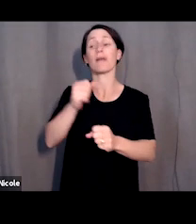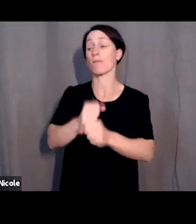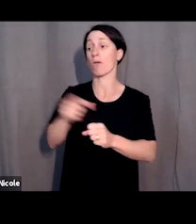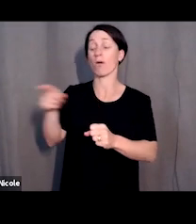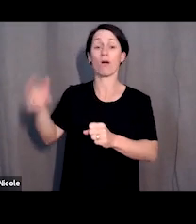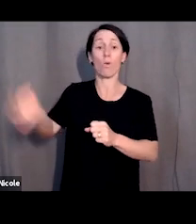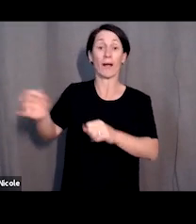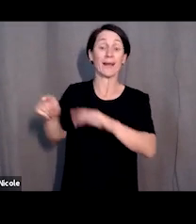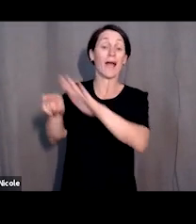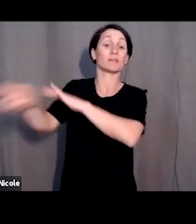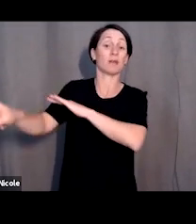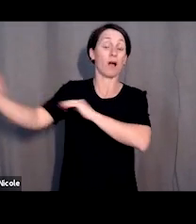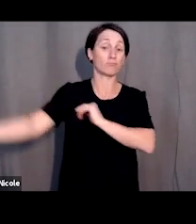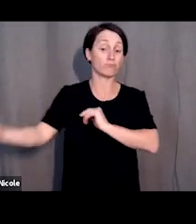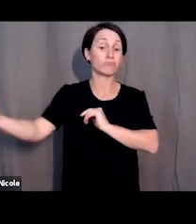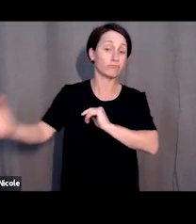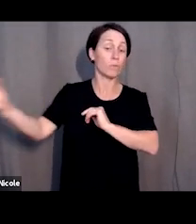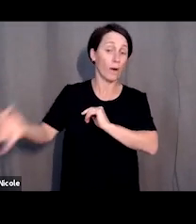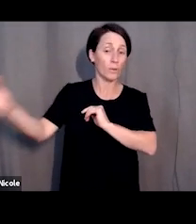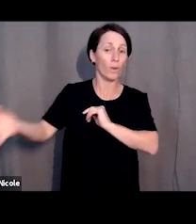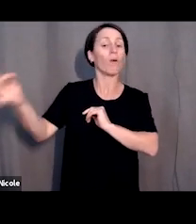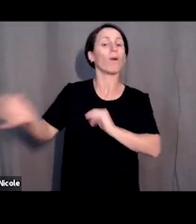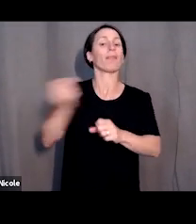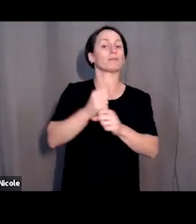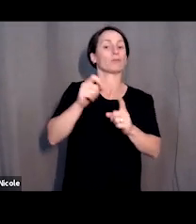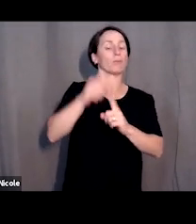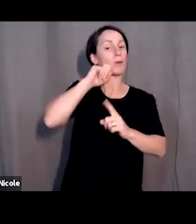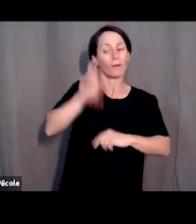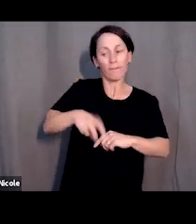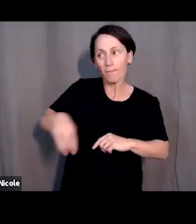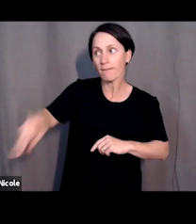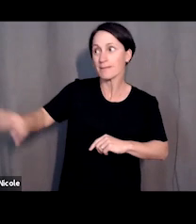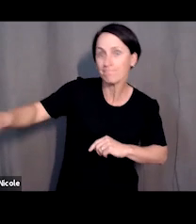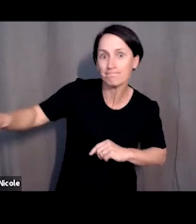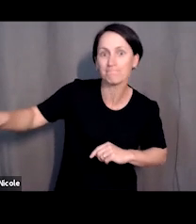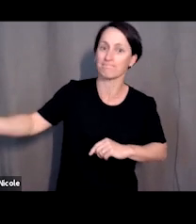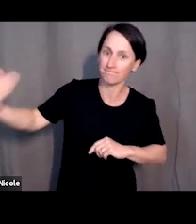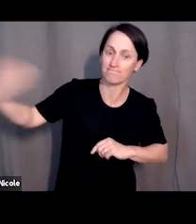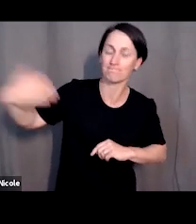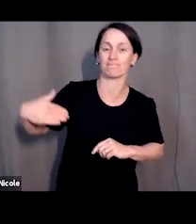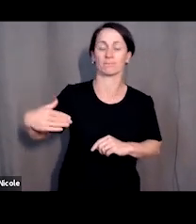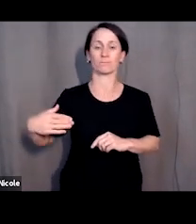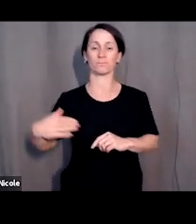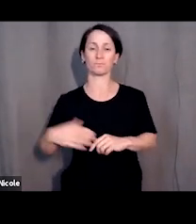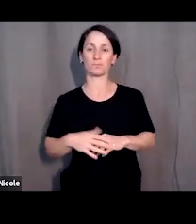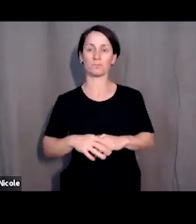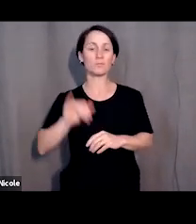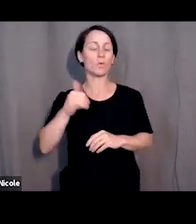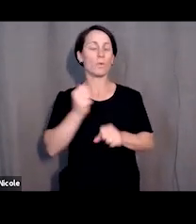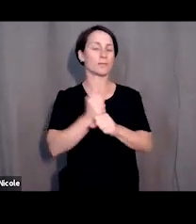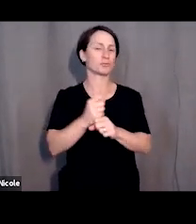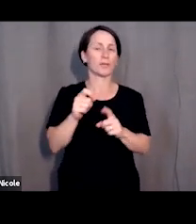was that they were there. It was their time, and that they might shift things around